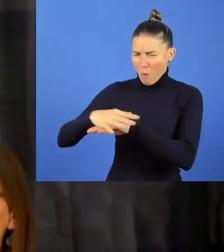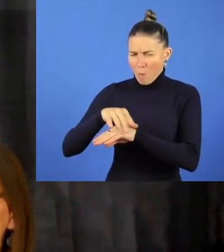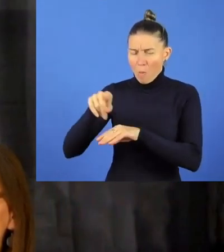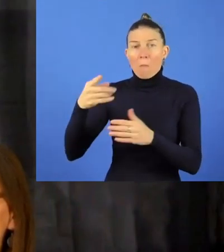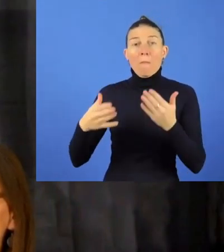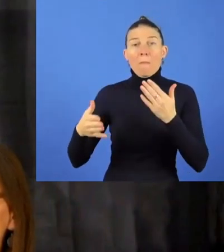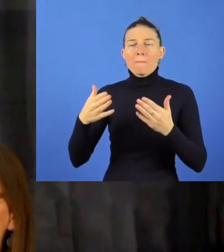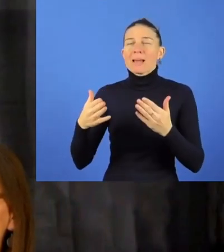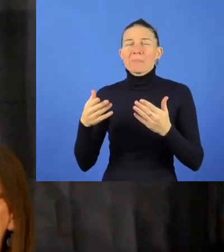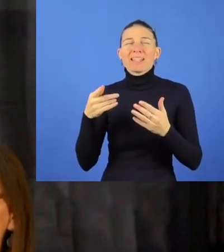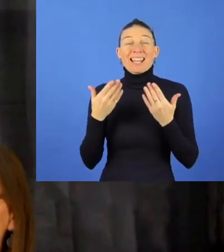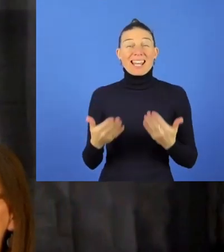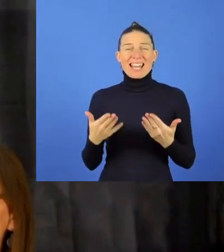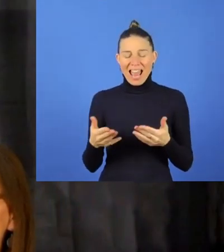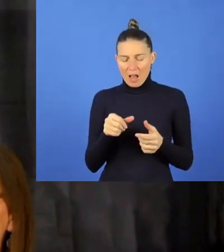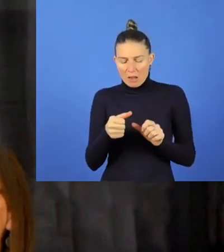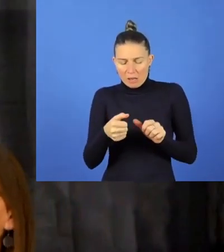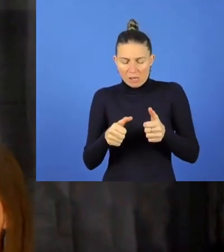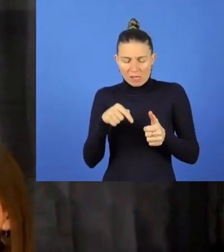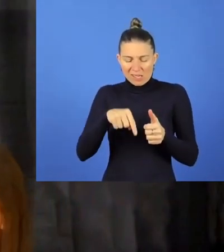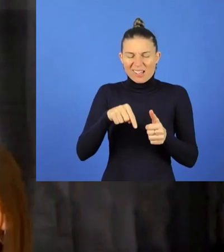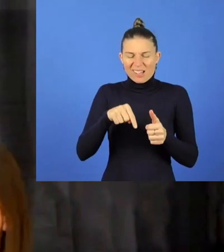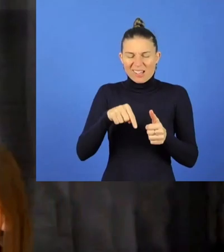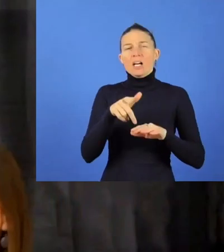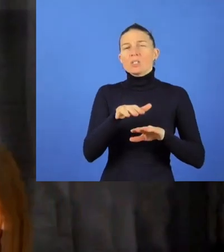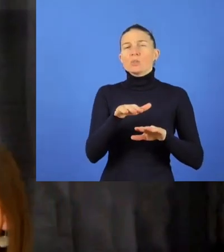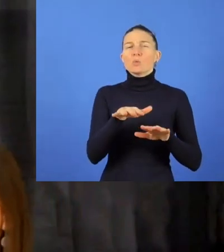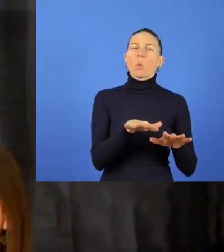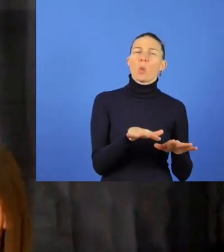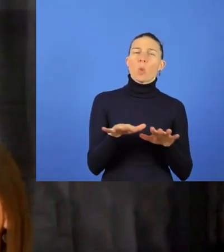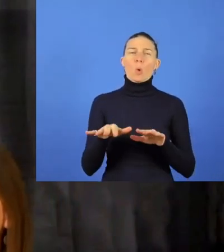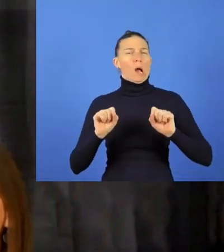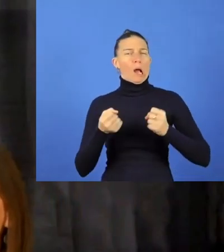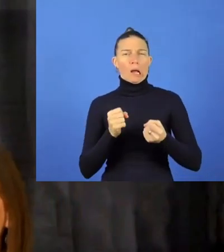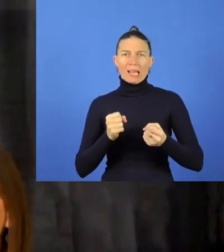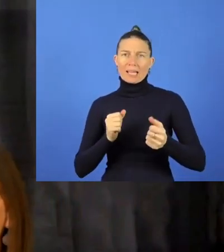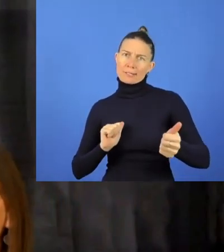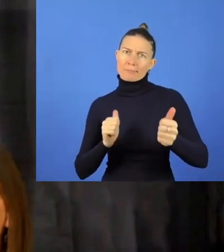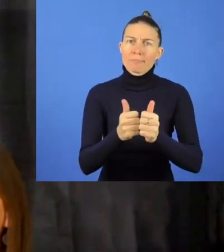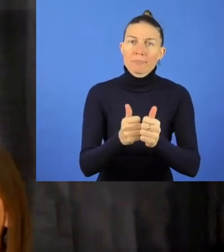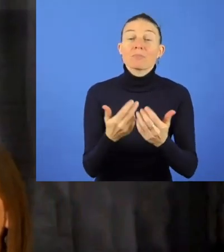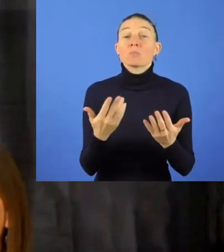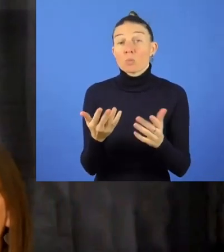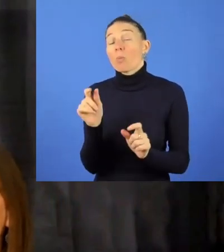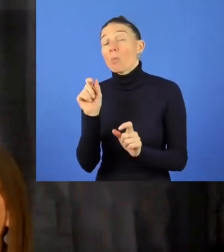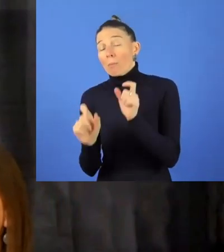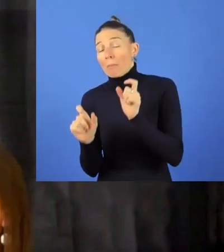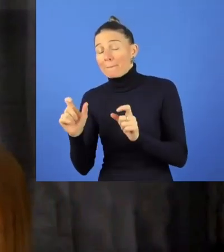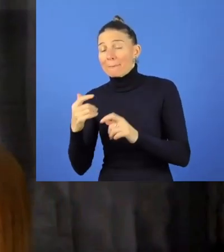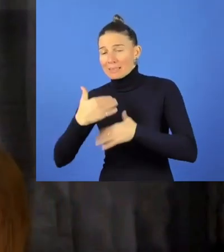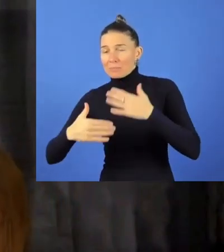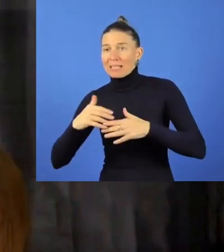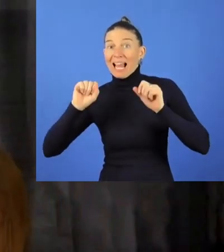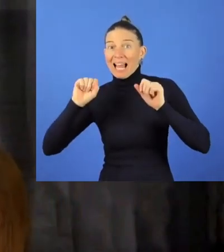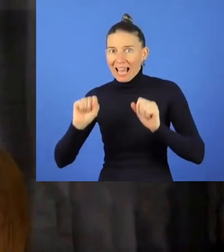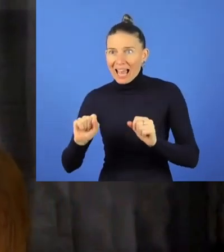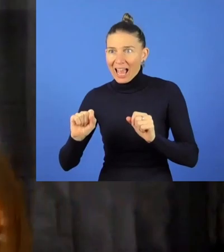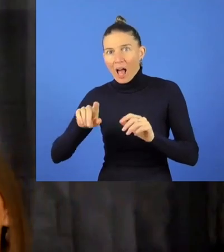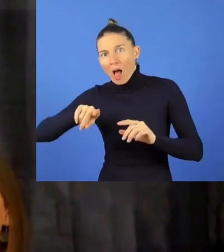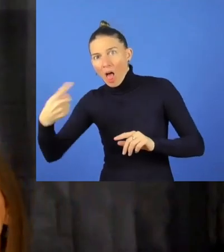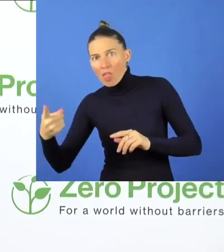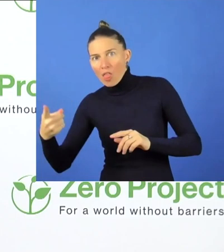of products and features a lot. Yeah, so it will be helpful for people with disabilities using AI products. Thank